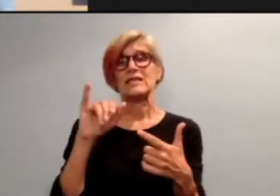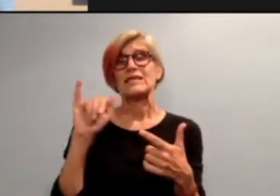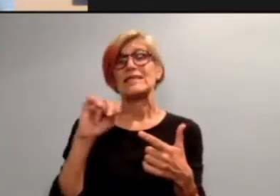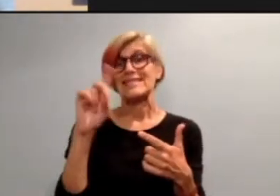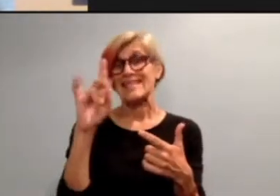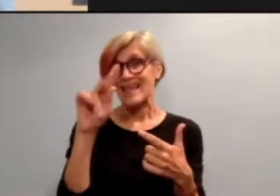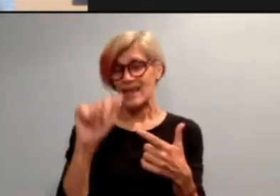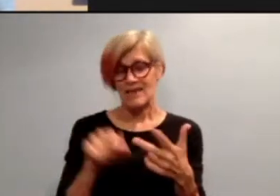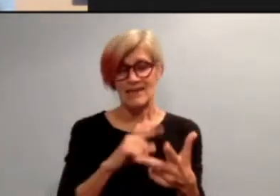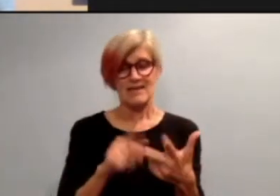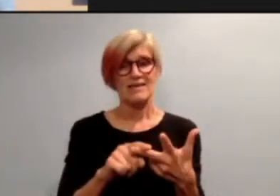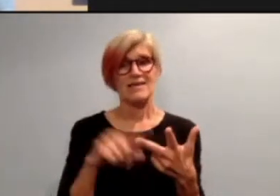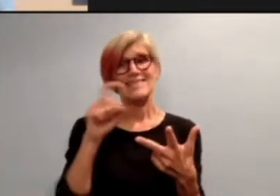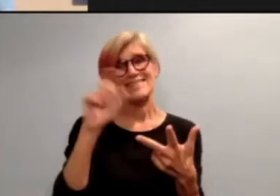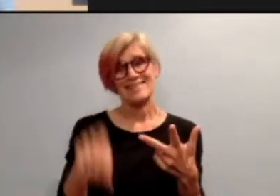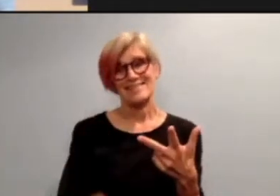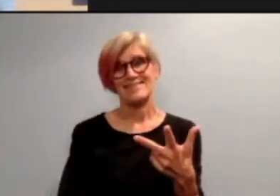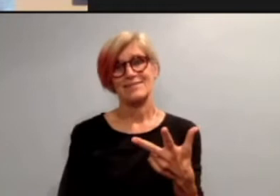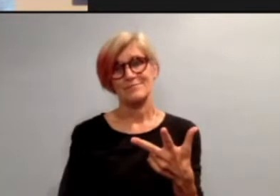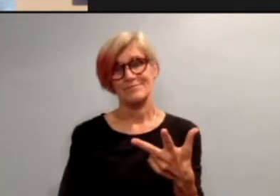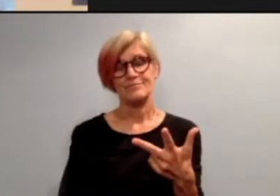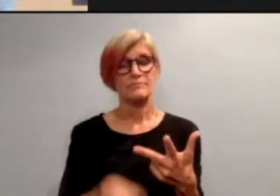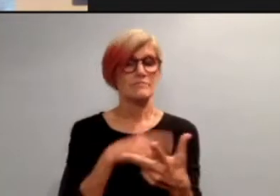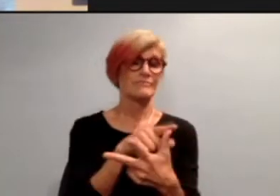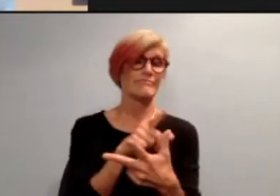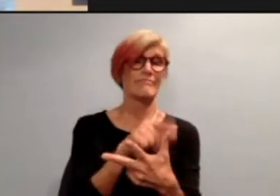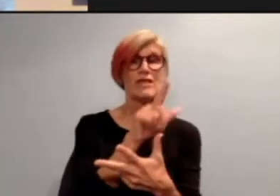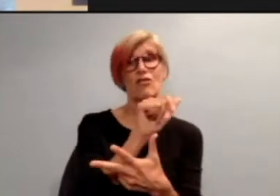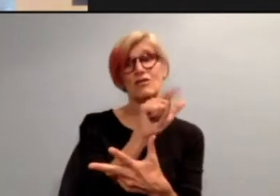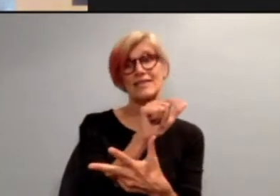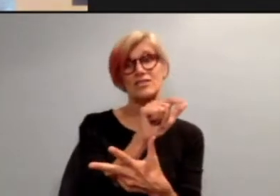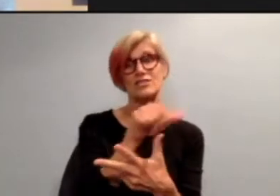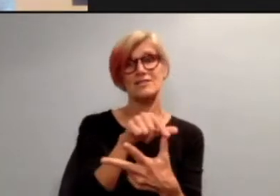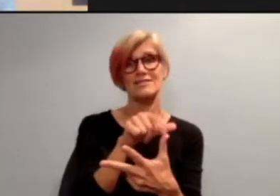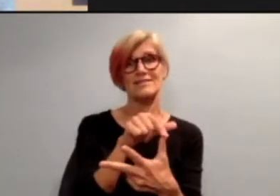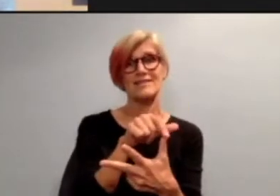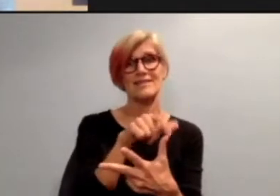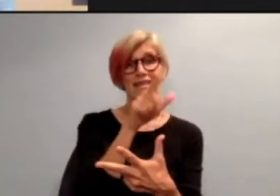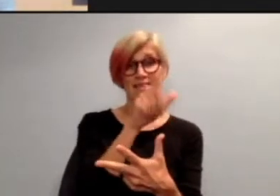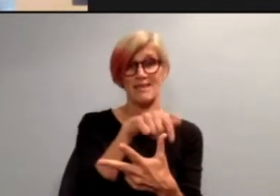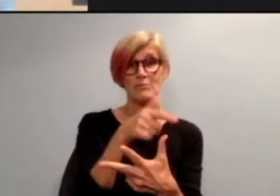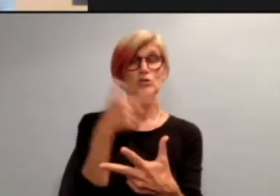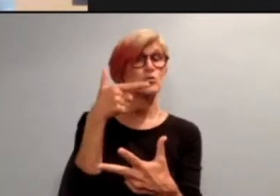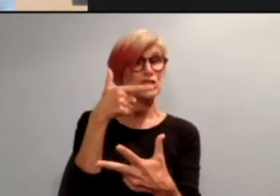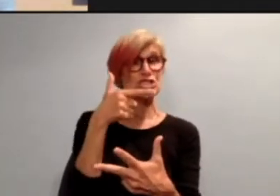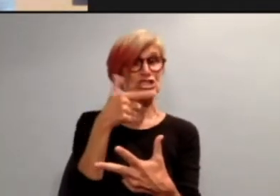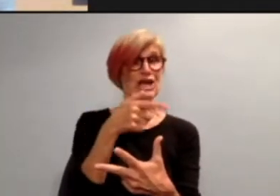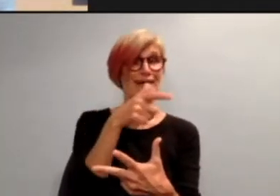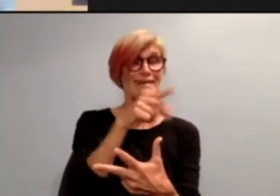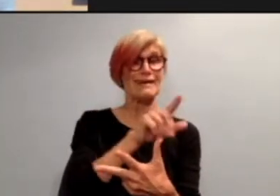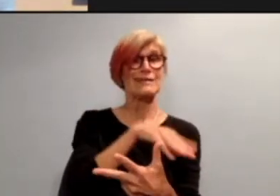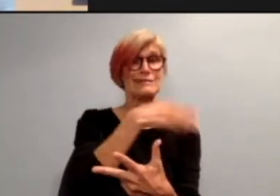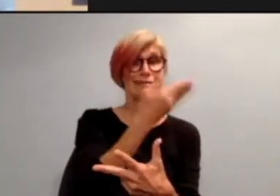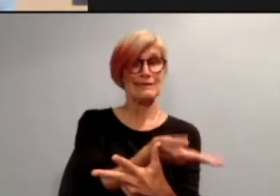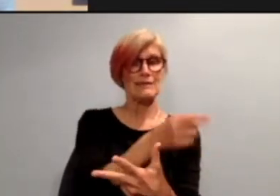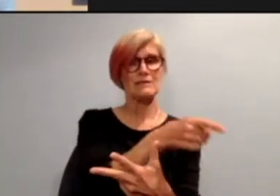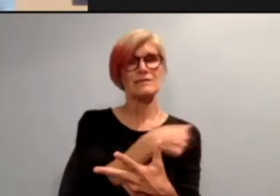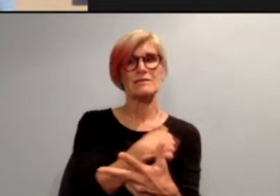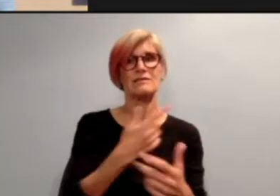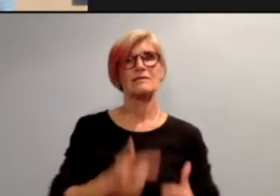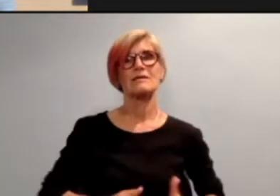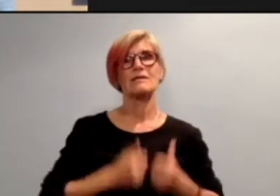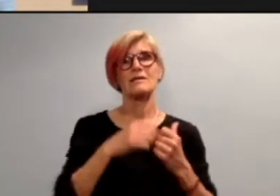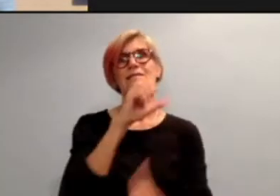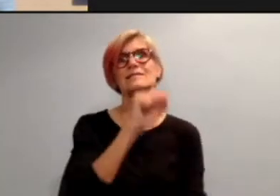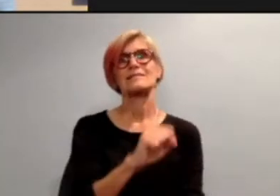Texas. In the case of Los Angeles, the person who had been shot and killed was a resident of South